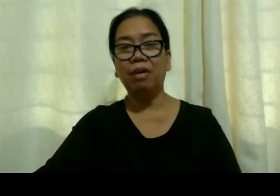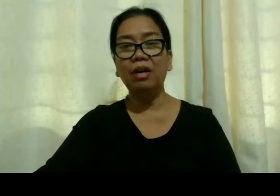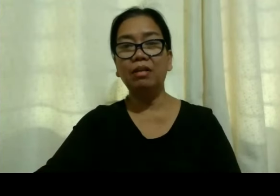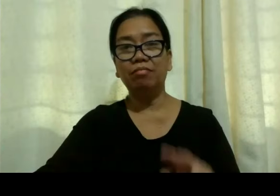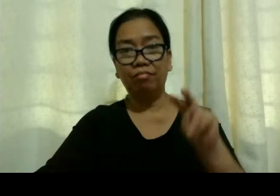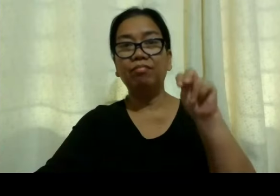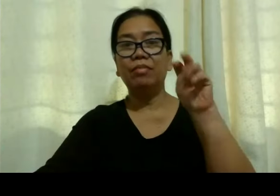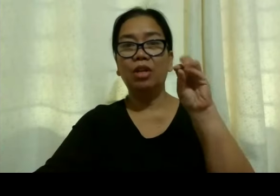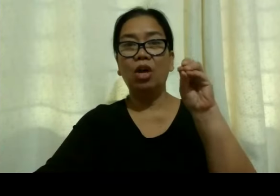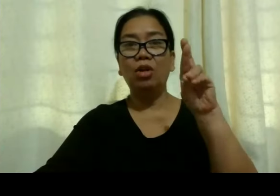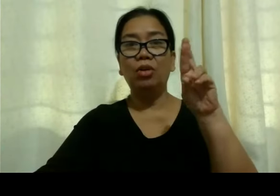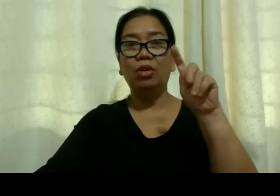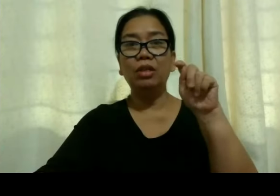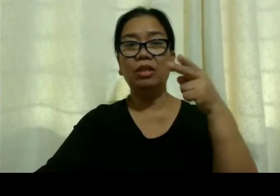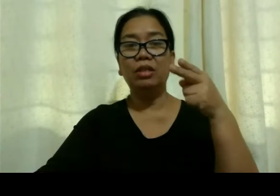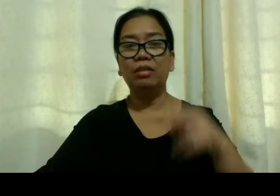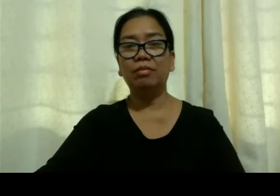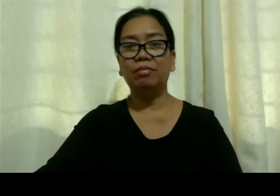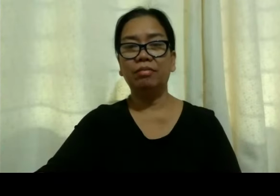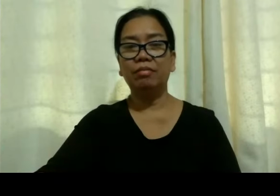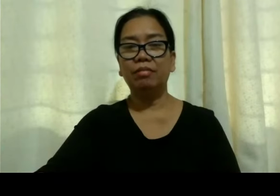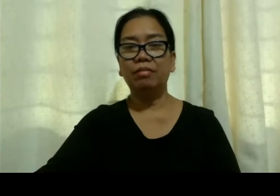stands for north